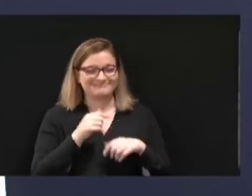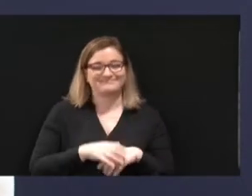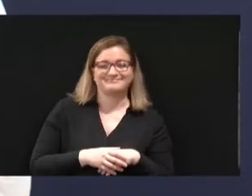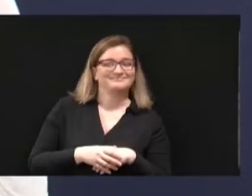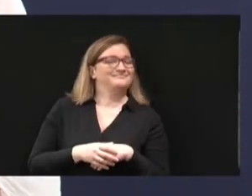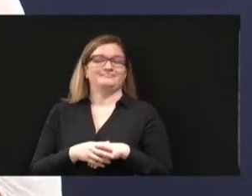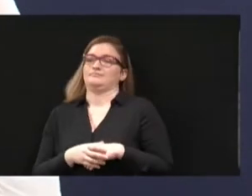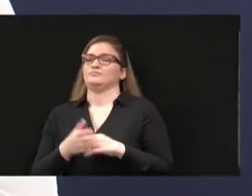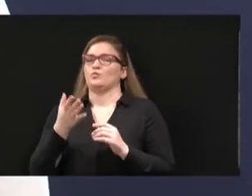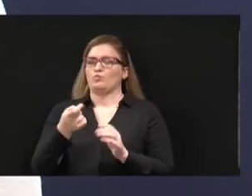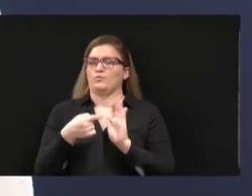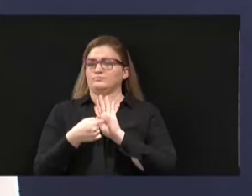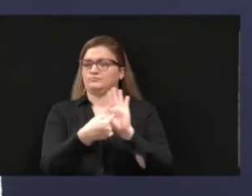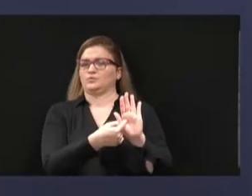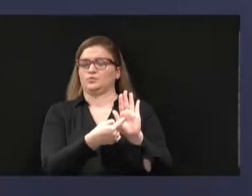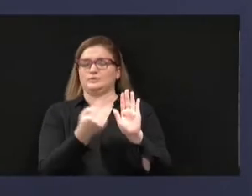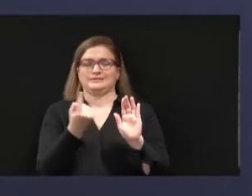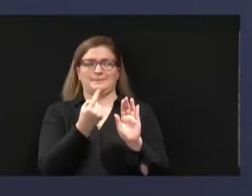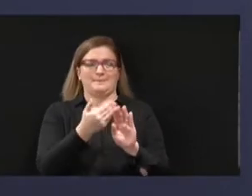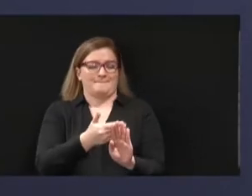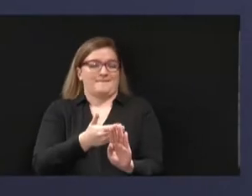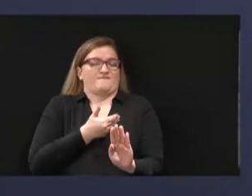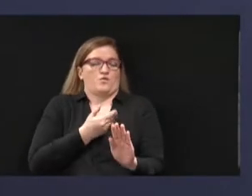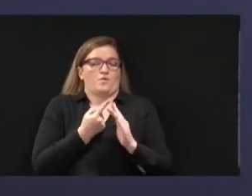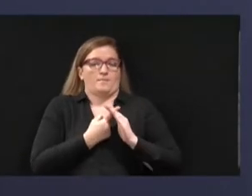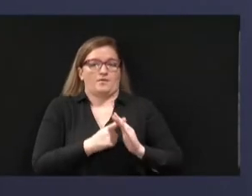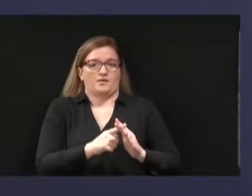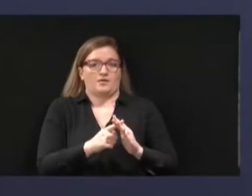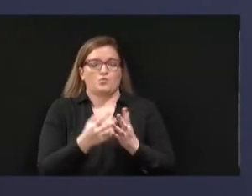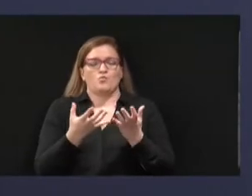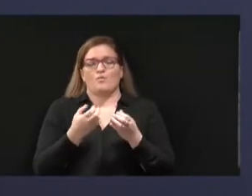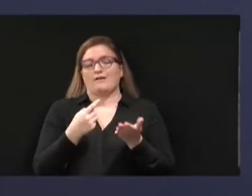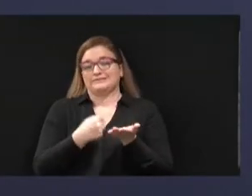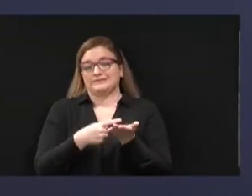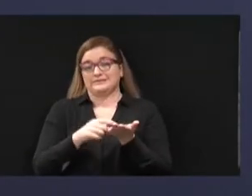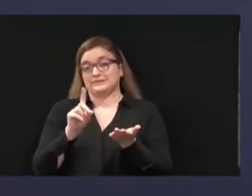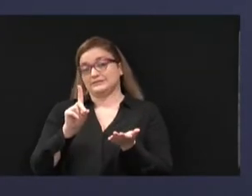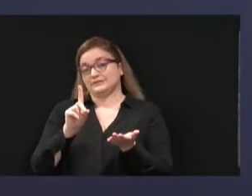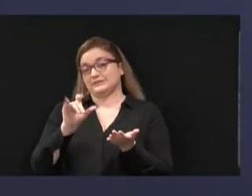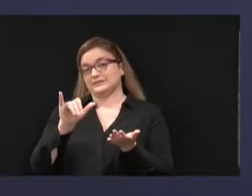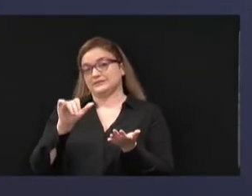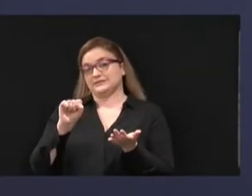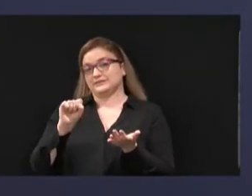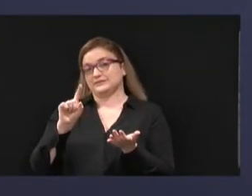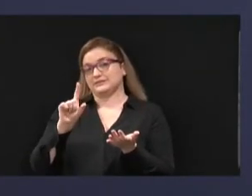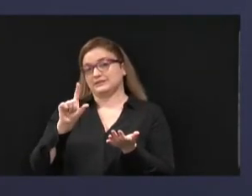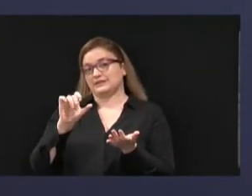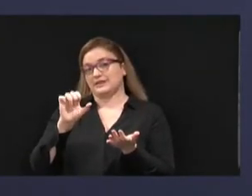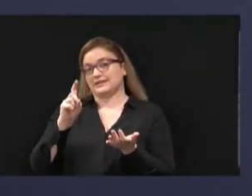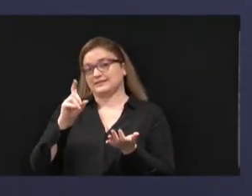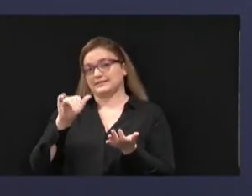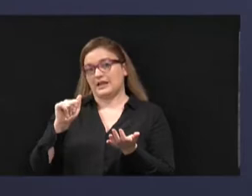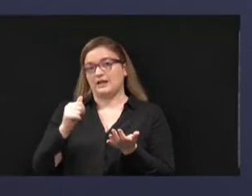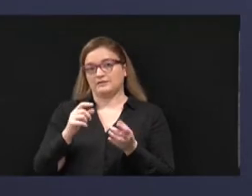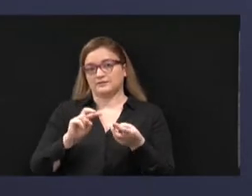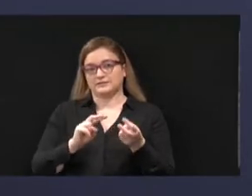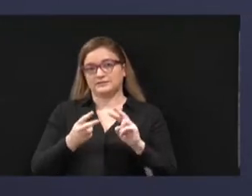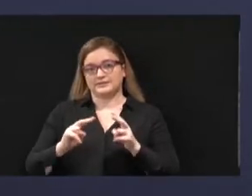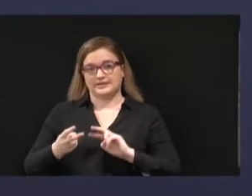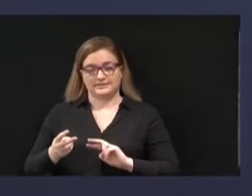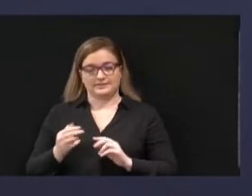I want to point out something before I start. I'm going to talk about dyslexia next. And